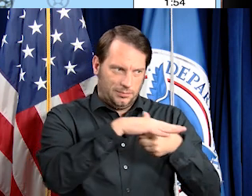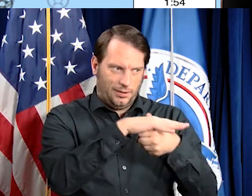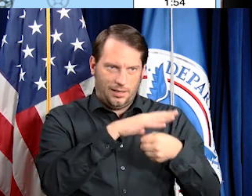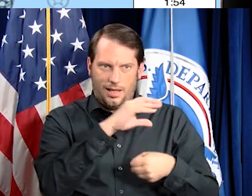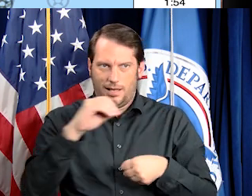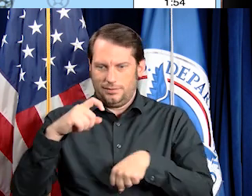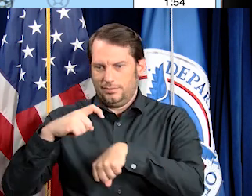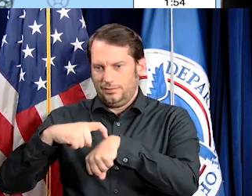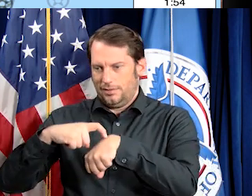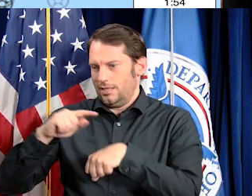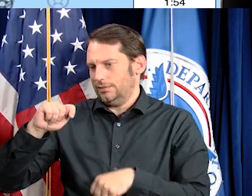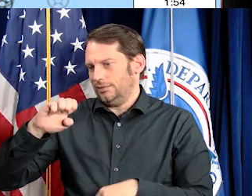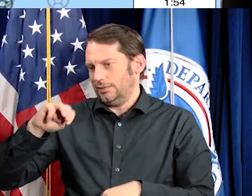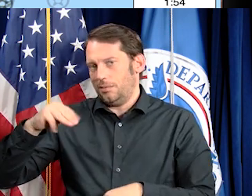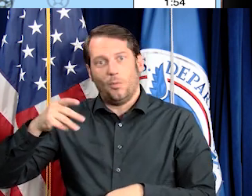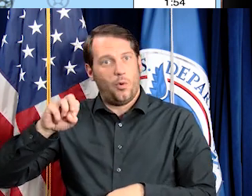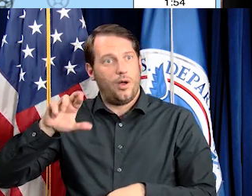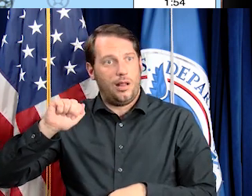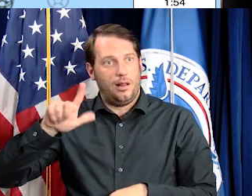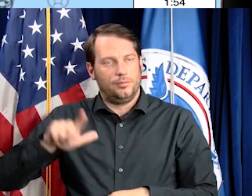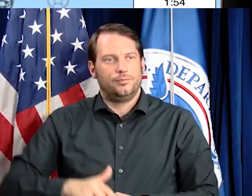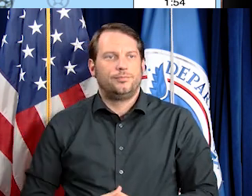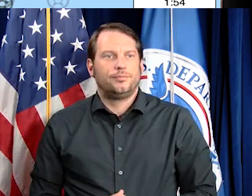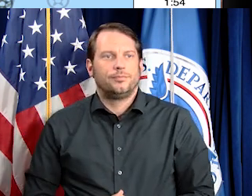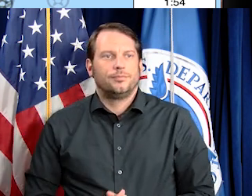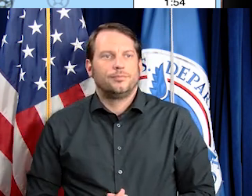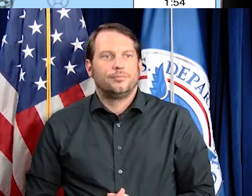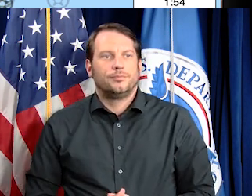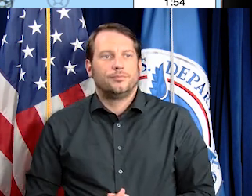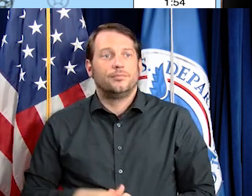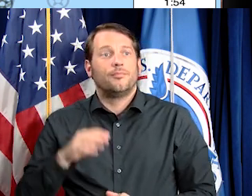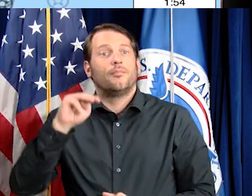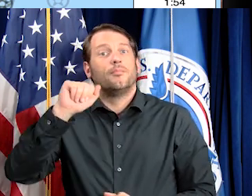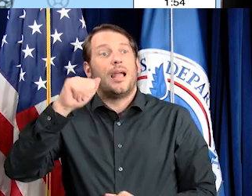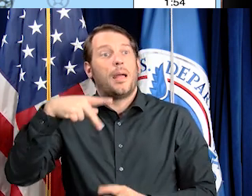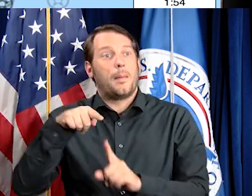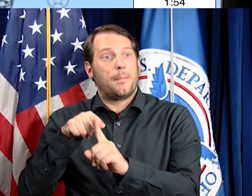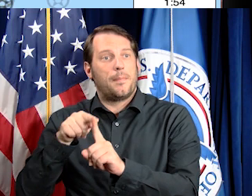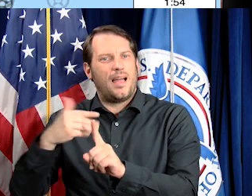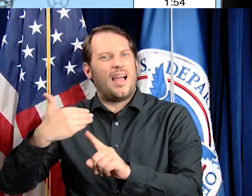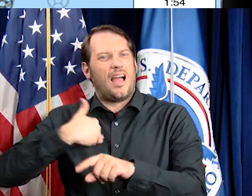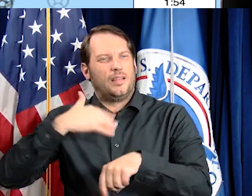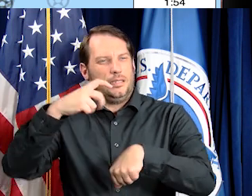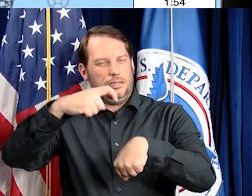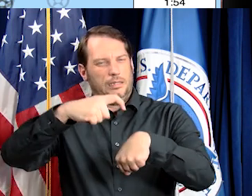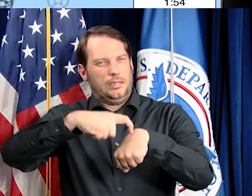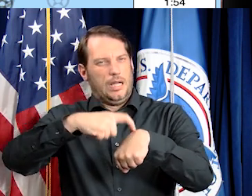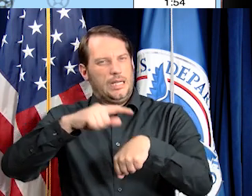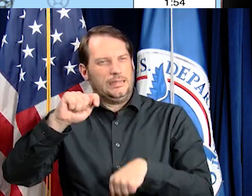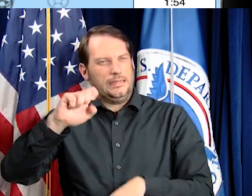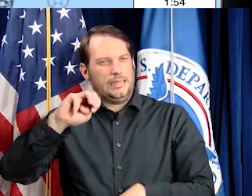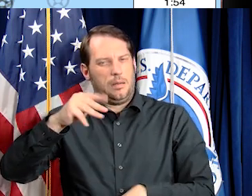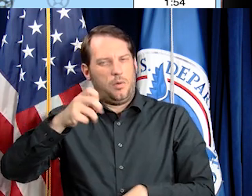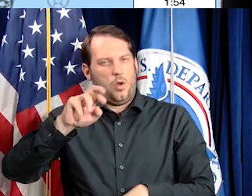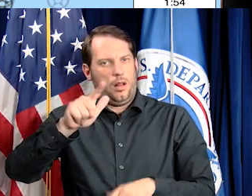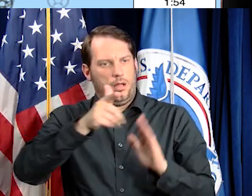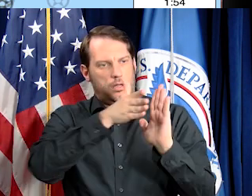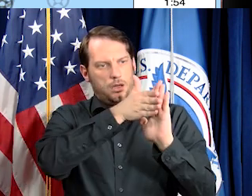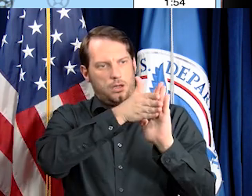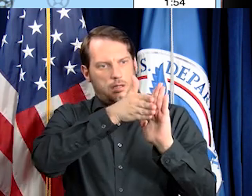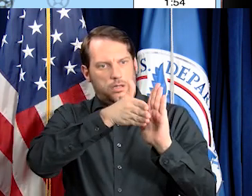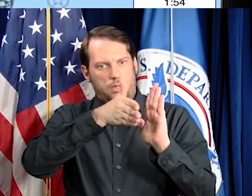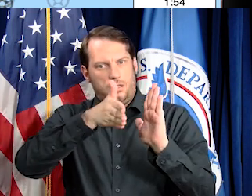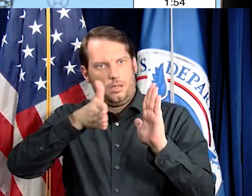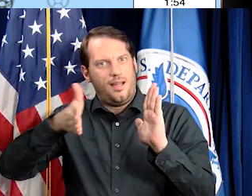map tools like this earthquake one where it combined this temporal time series. It was an open source tool and just made it easier